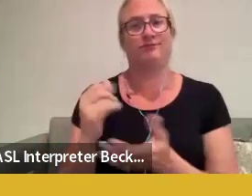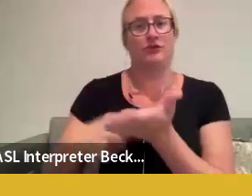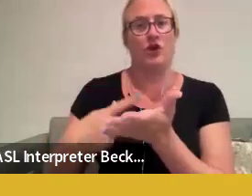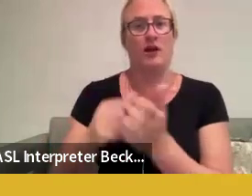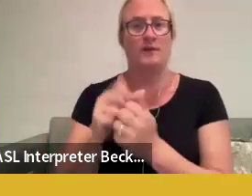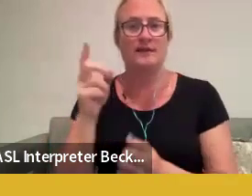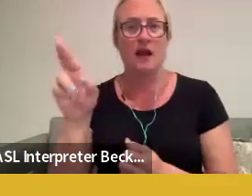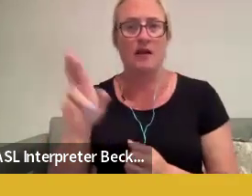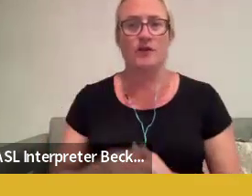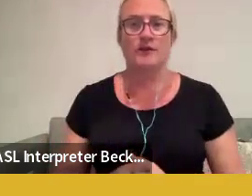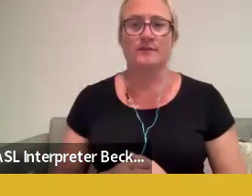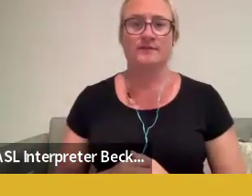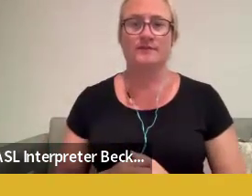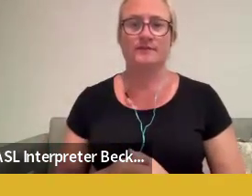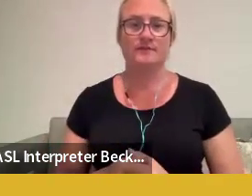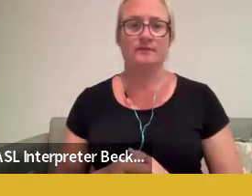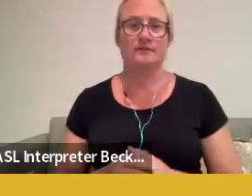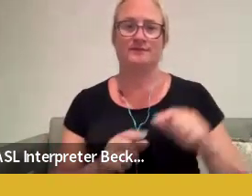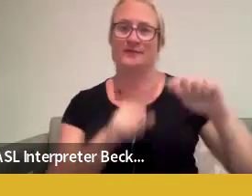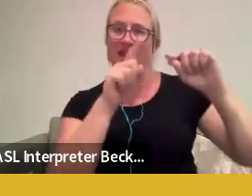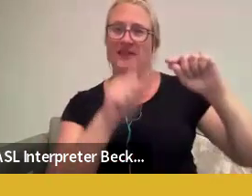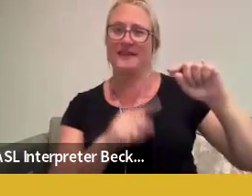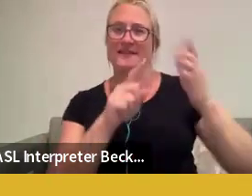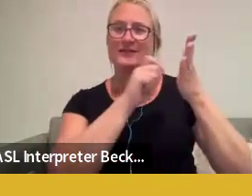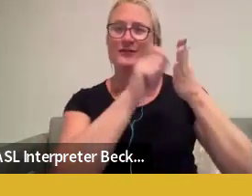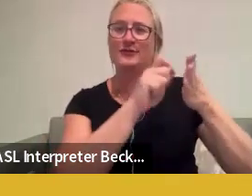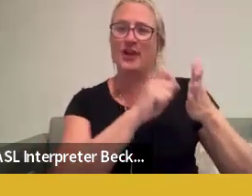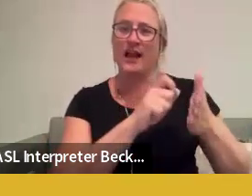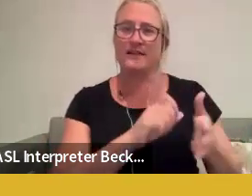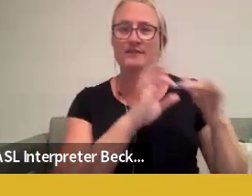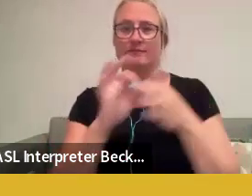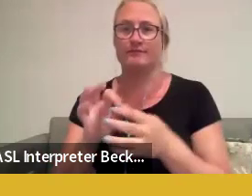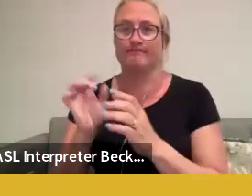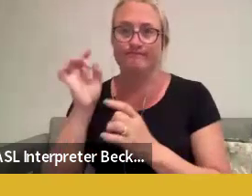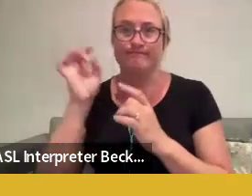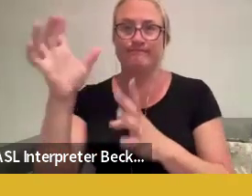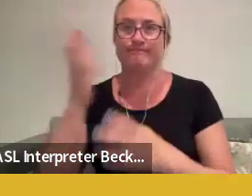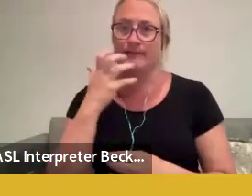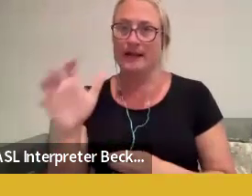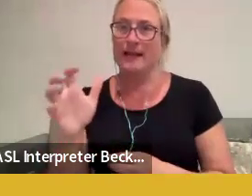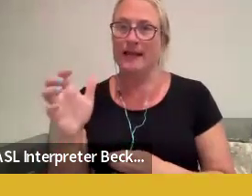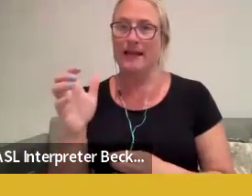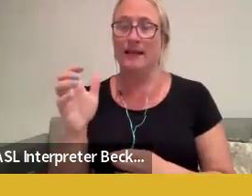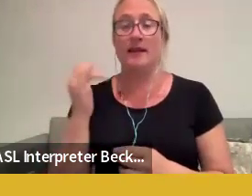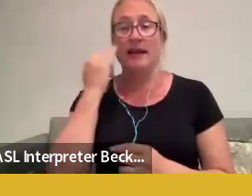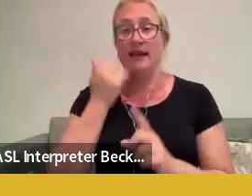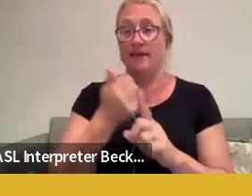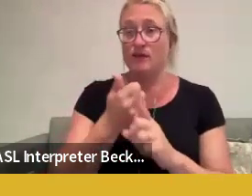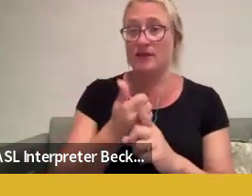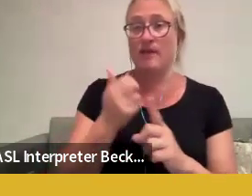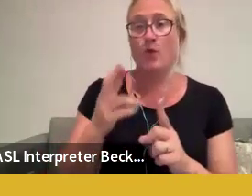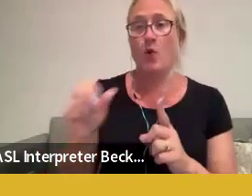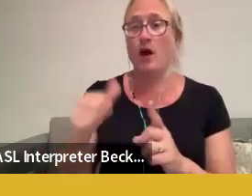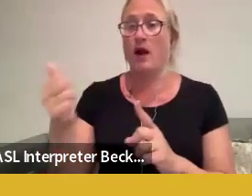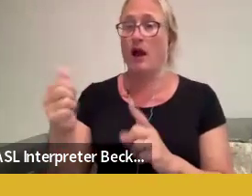Just a quick extreme heat checklist that we like to go over so that you can have all the things you need if you or someone you know is struggling